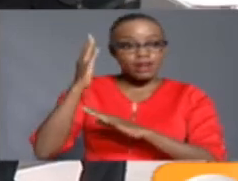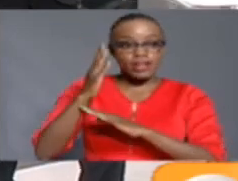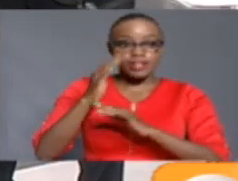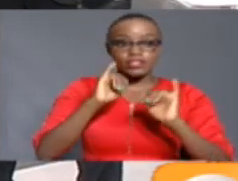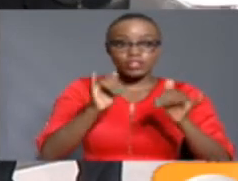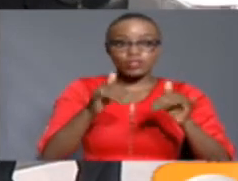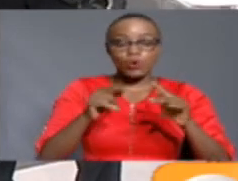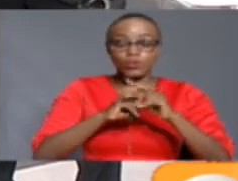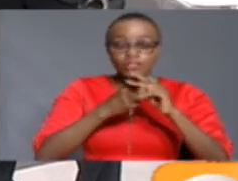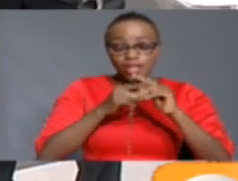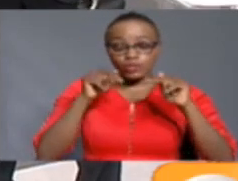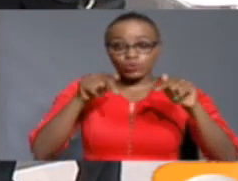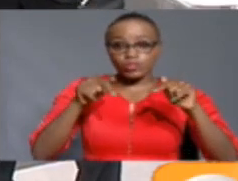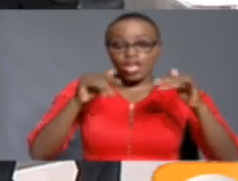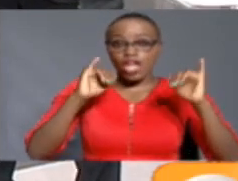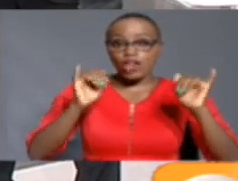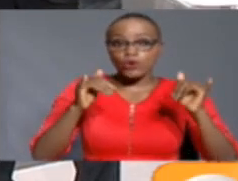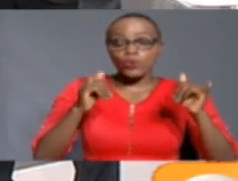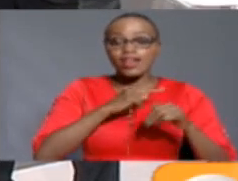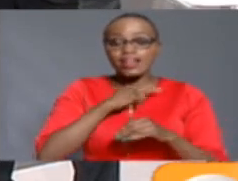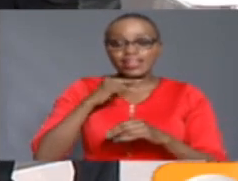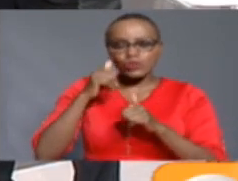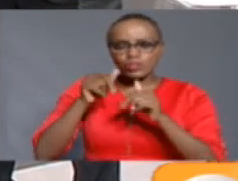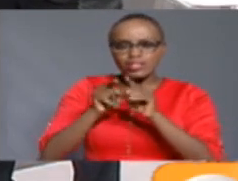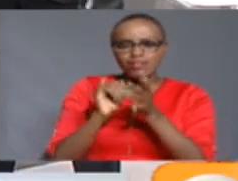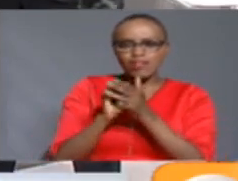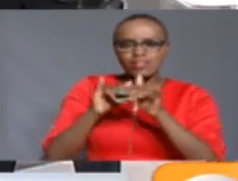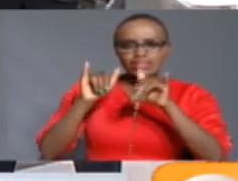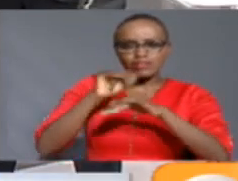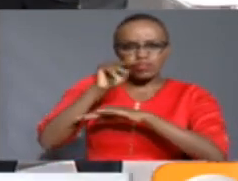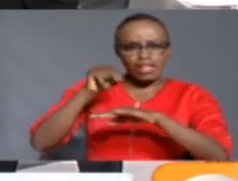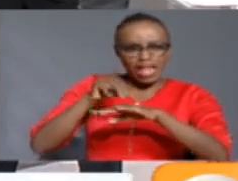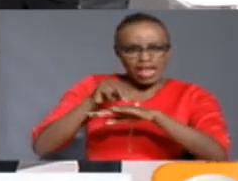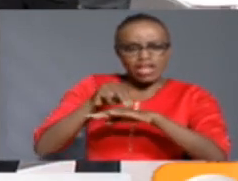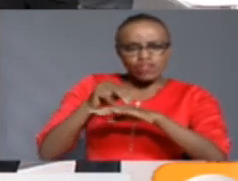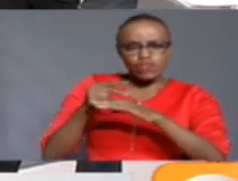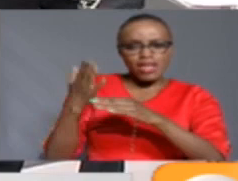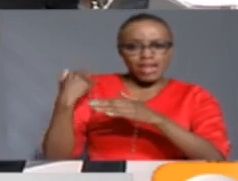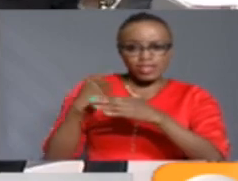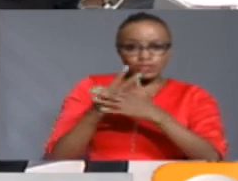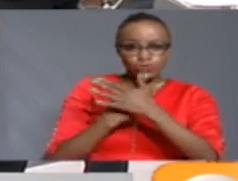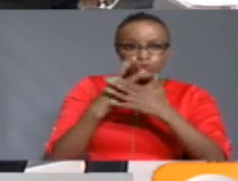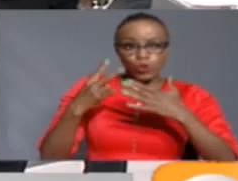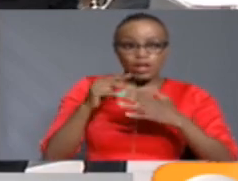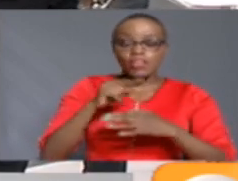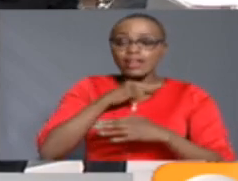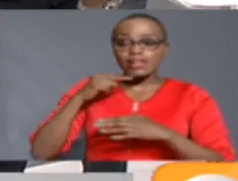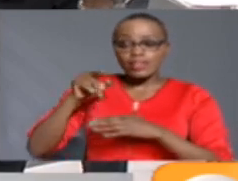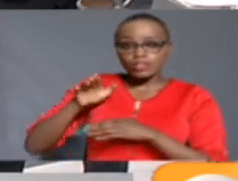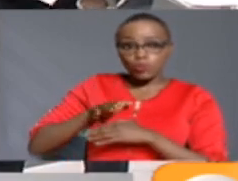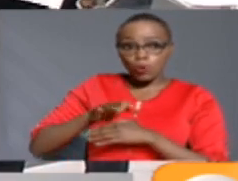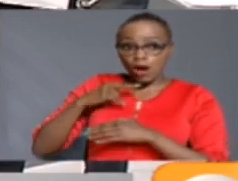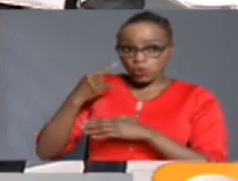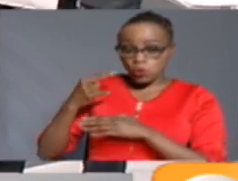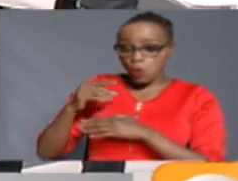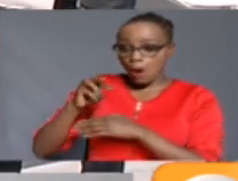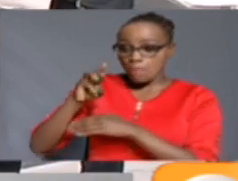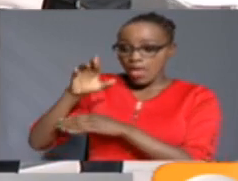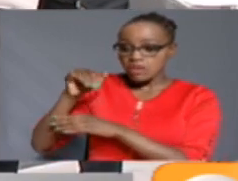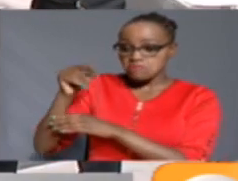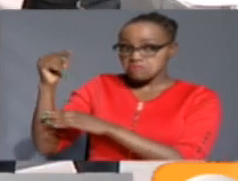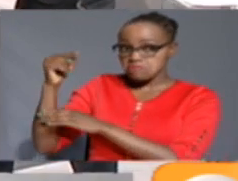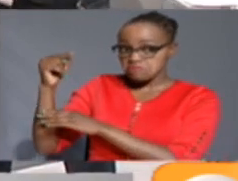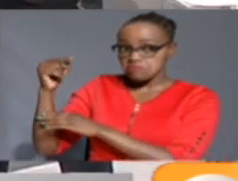We begin the bulletin tonight with a murder that has gripped the nation for the last 2 weeks. The murder of this woman, businesswoman Mary